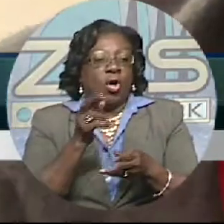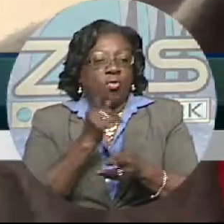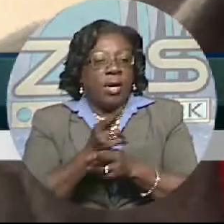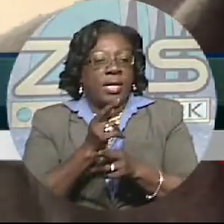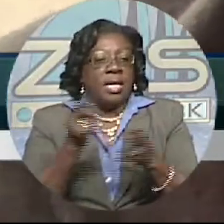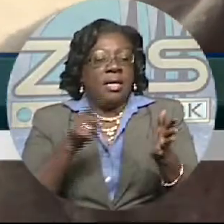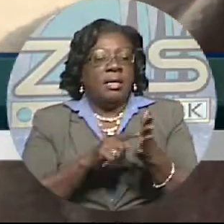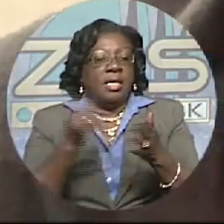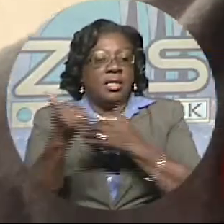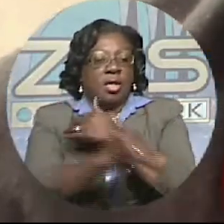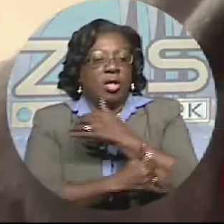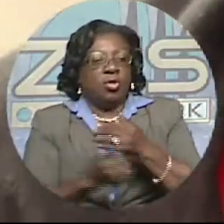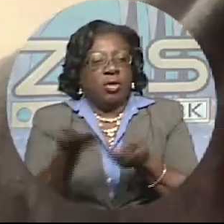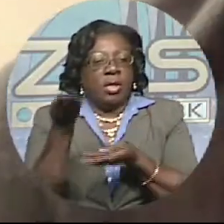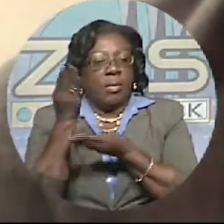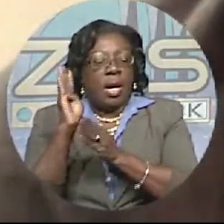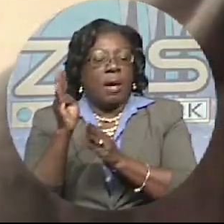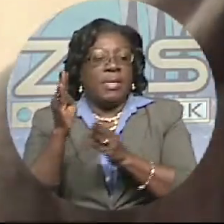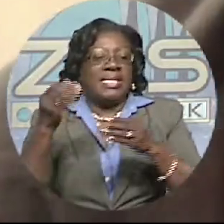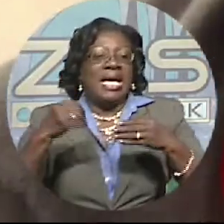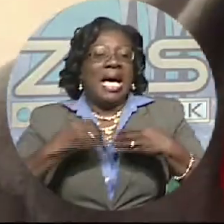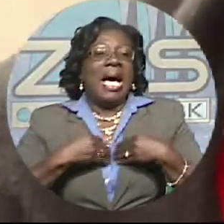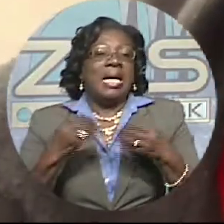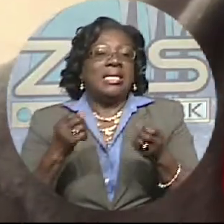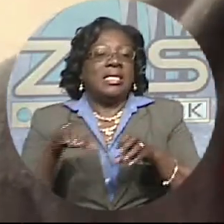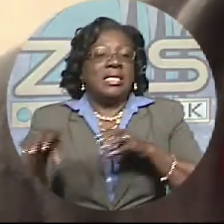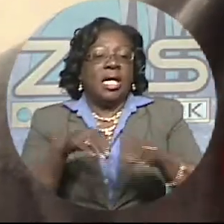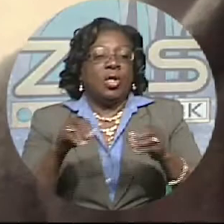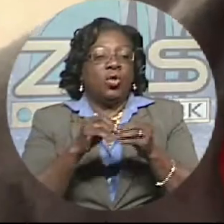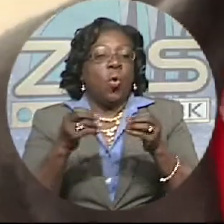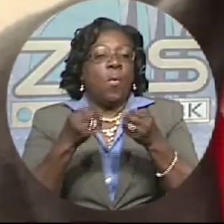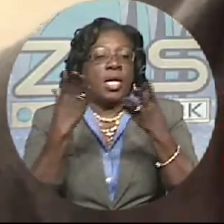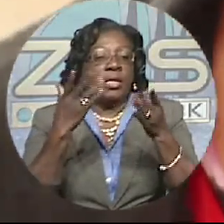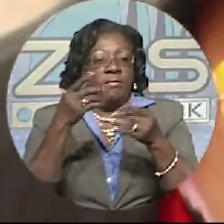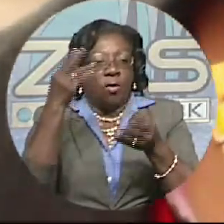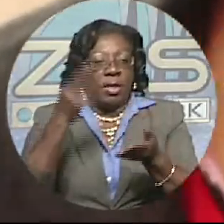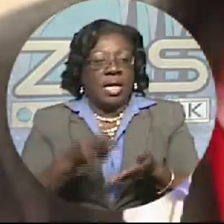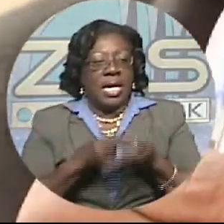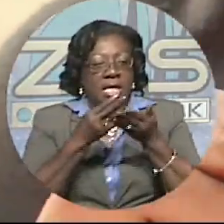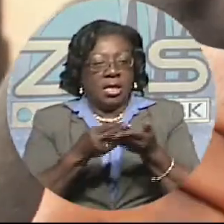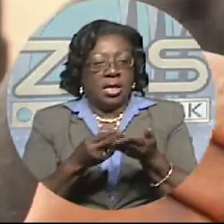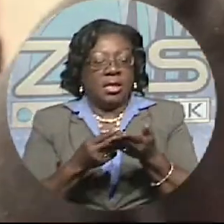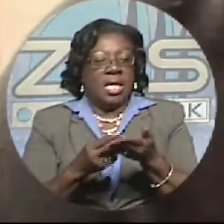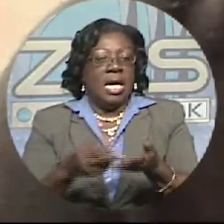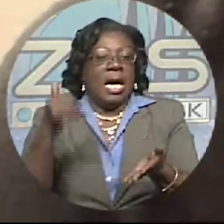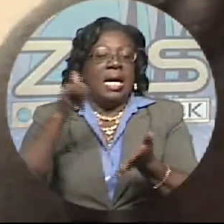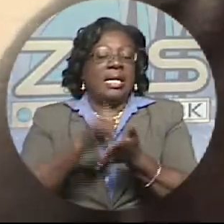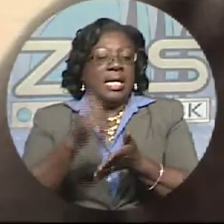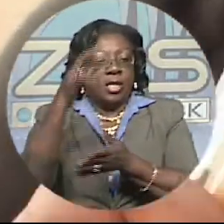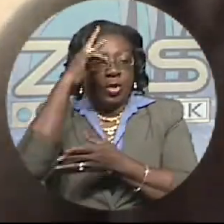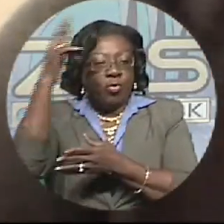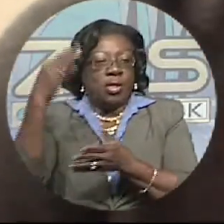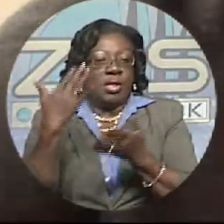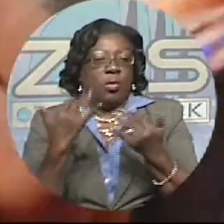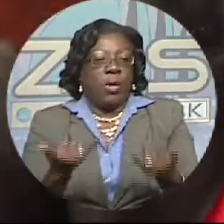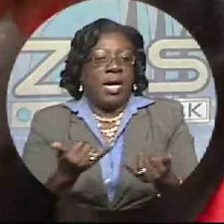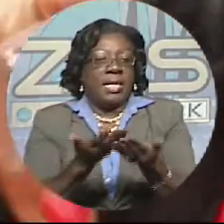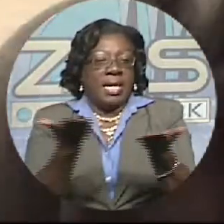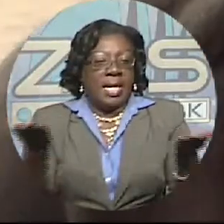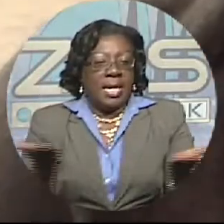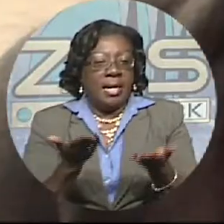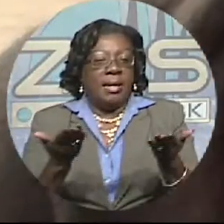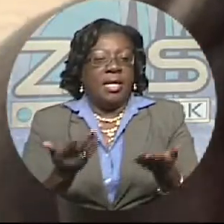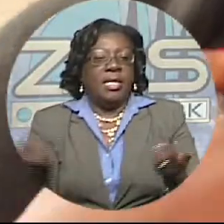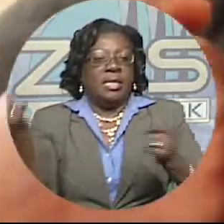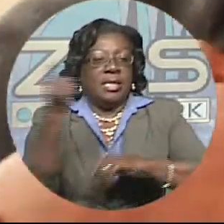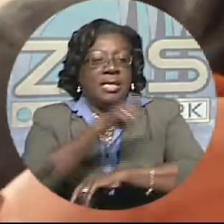This country, the Bahamas, has done too much for the Haitians. And that's the reason why they're here up until